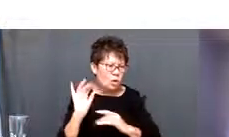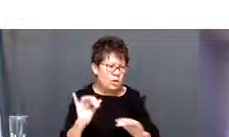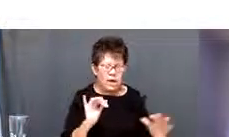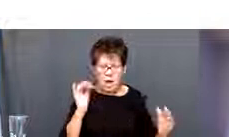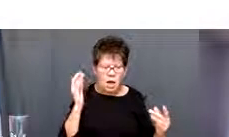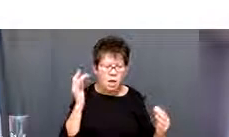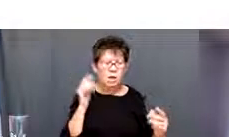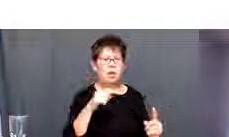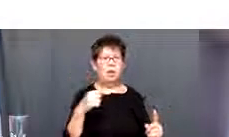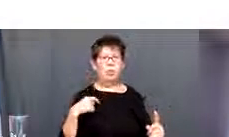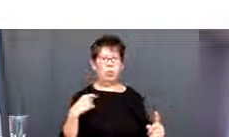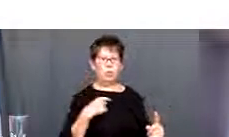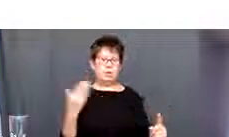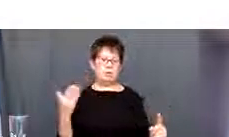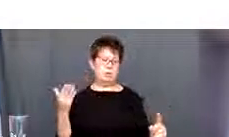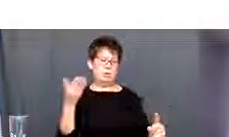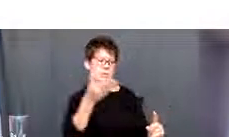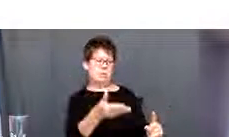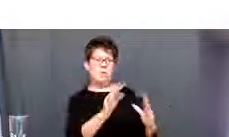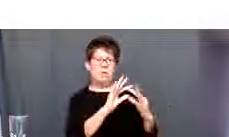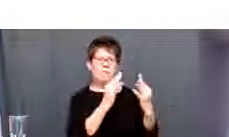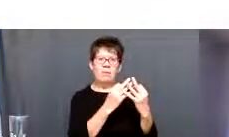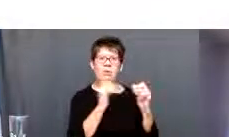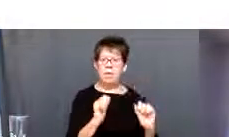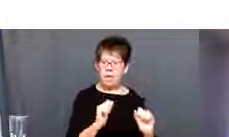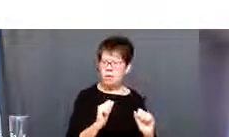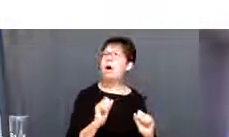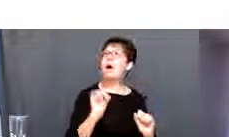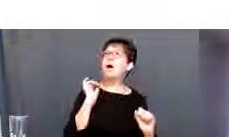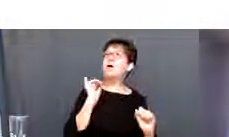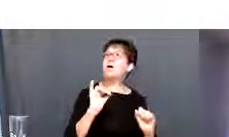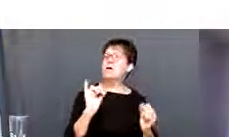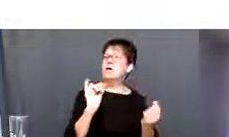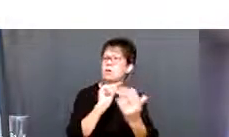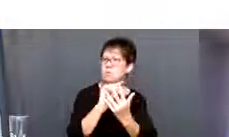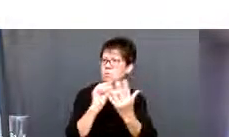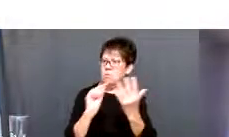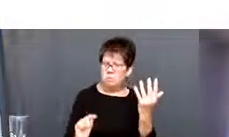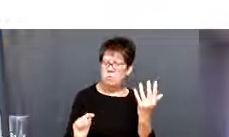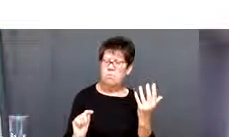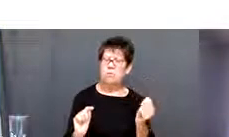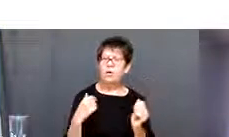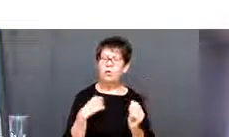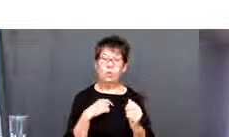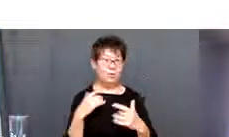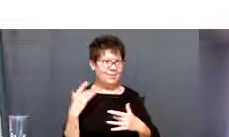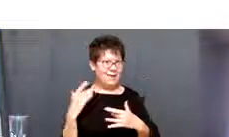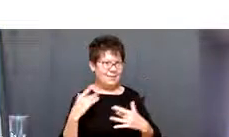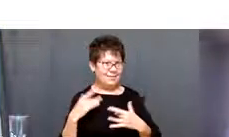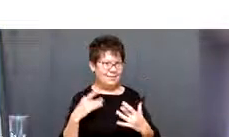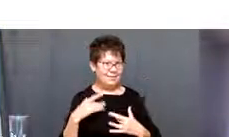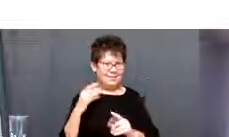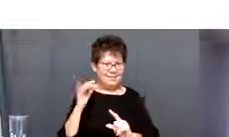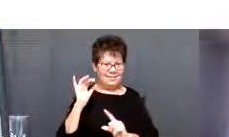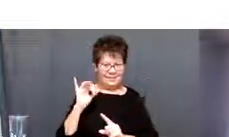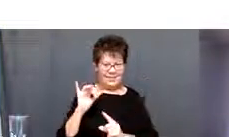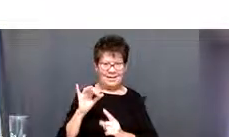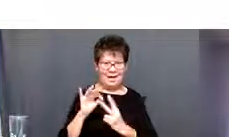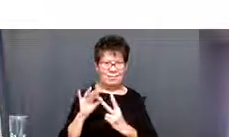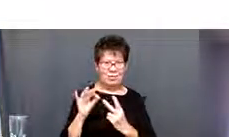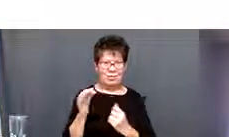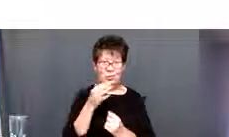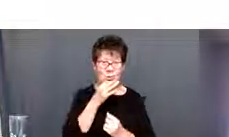provide another option for those families who really asked us to consider this. We're very excited that this new option is going to be available